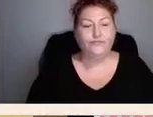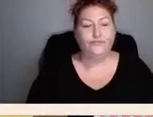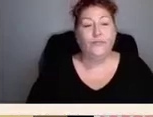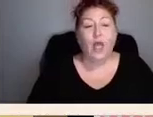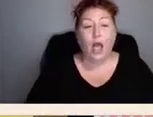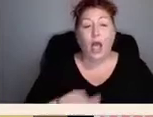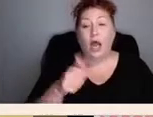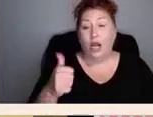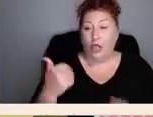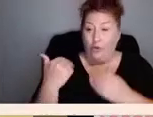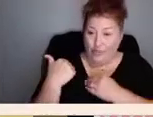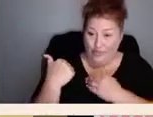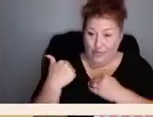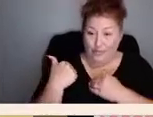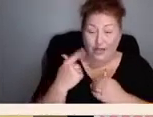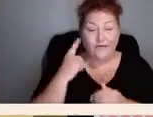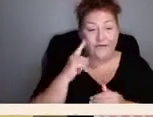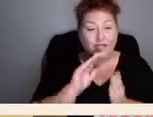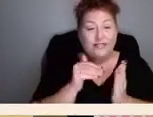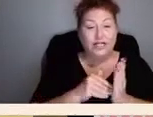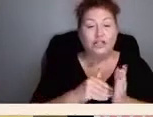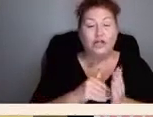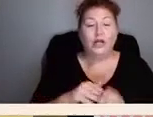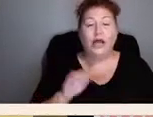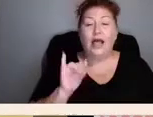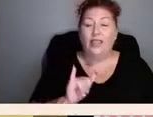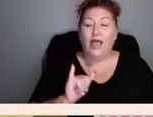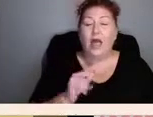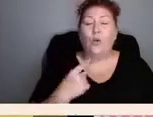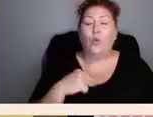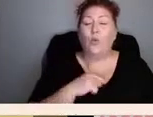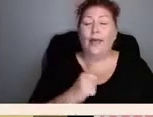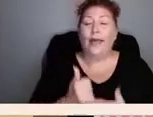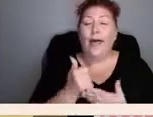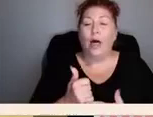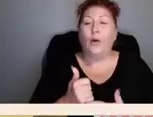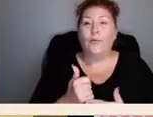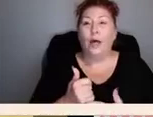Another responsibility of the center is that we help